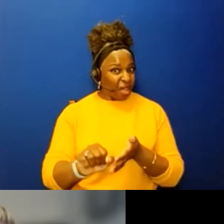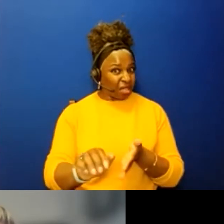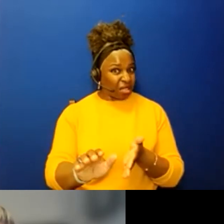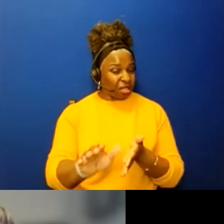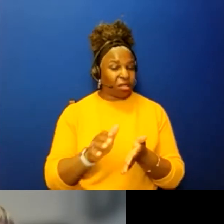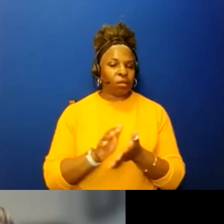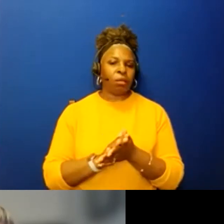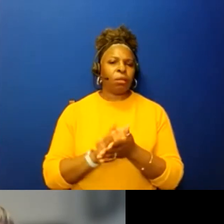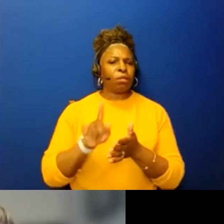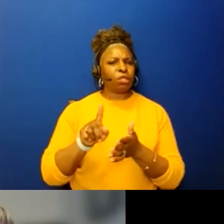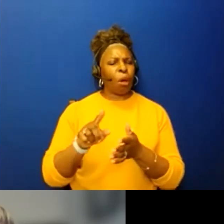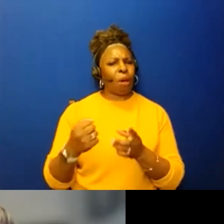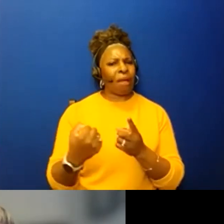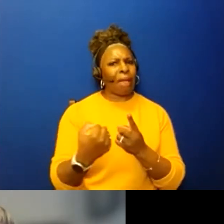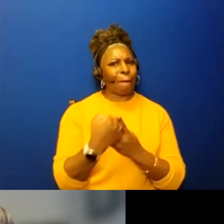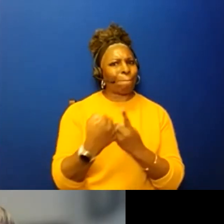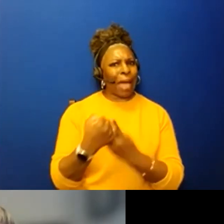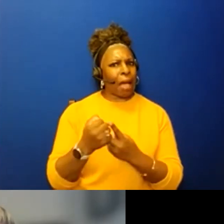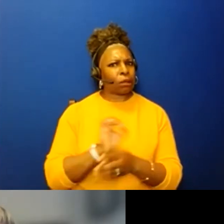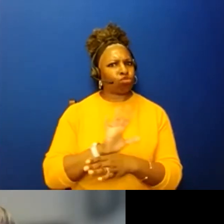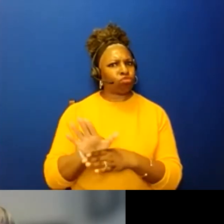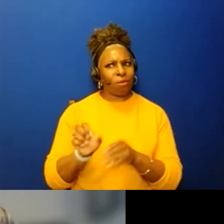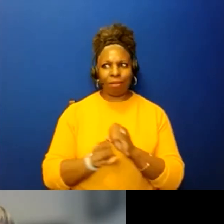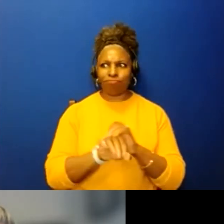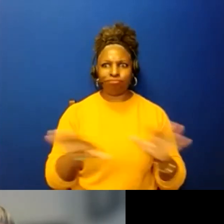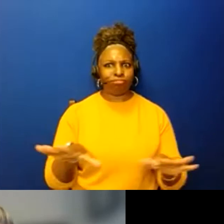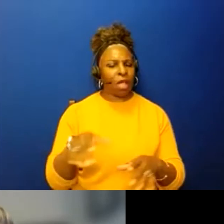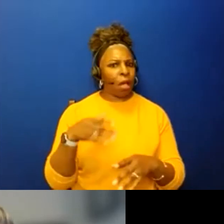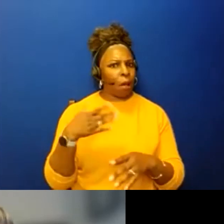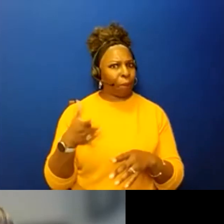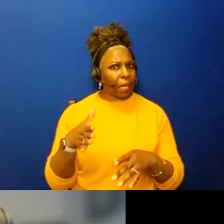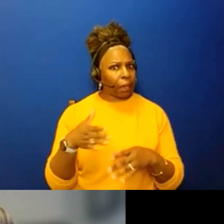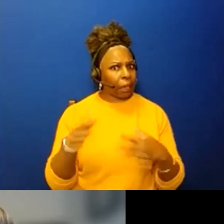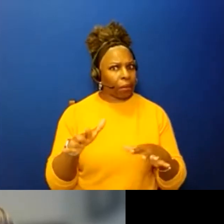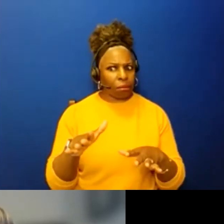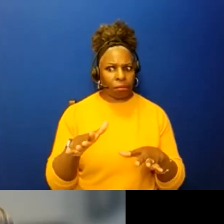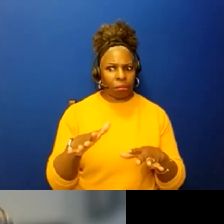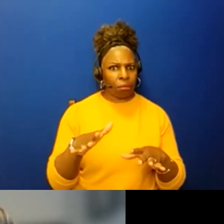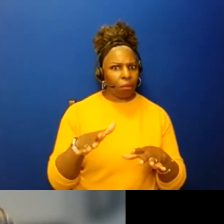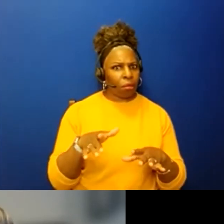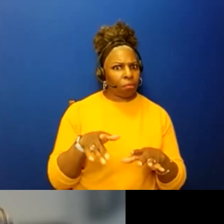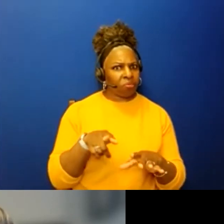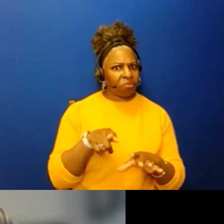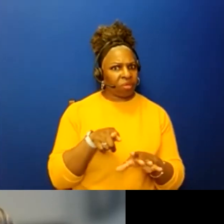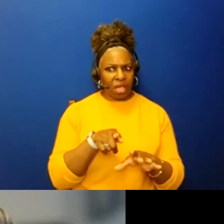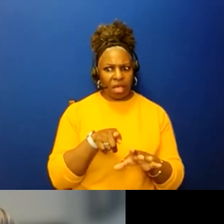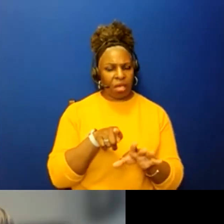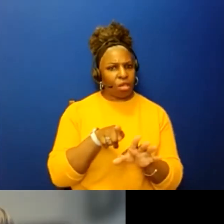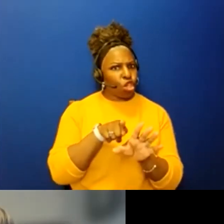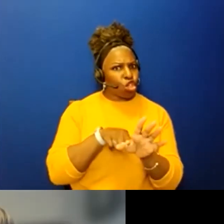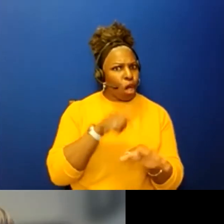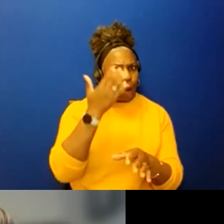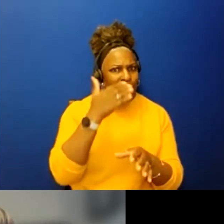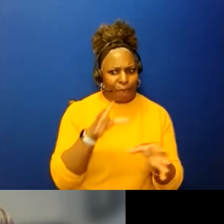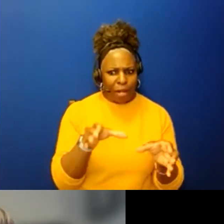what impact has the pandemic had on the young people that we're working with, but also the